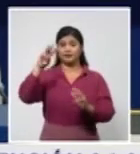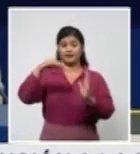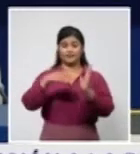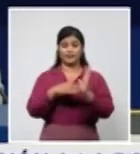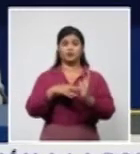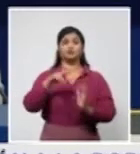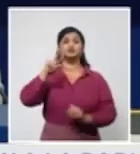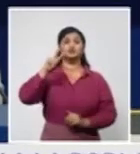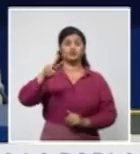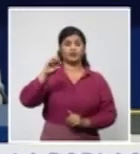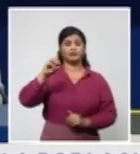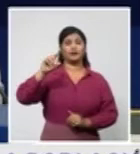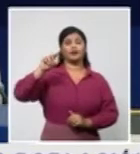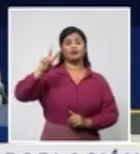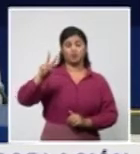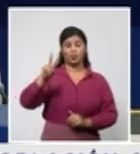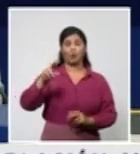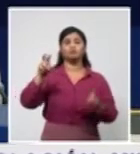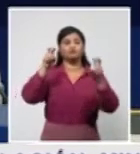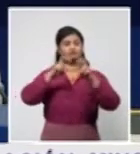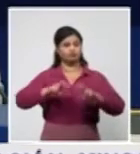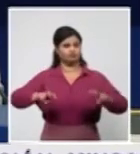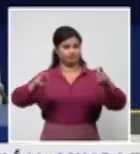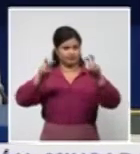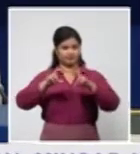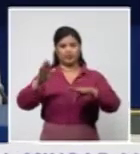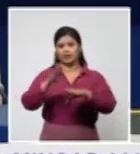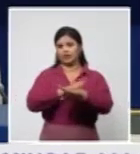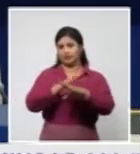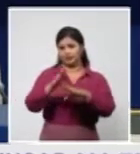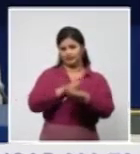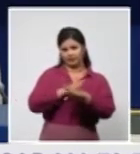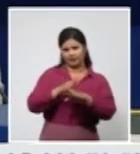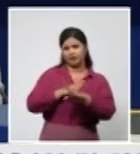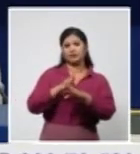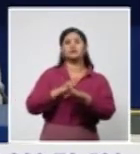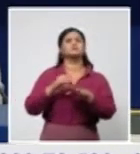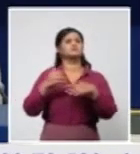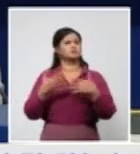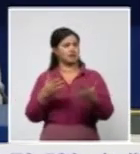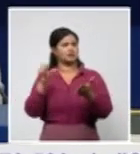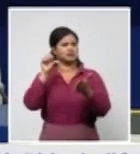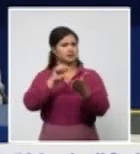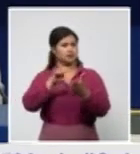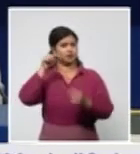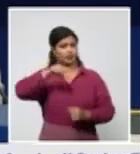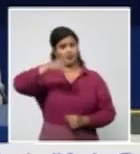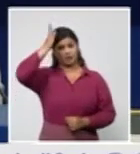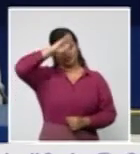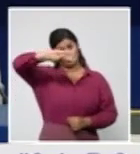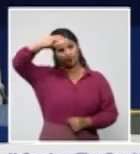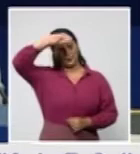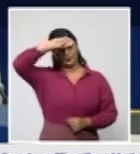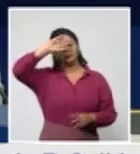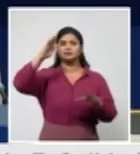3,212 to be exact, were processed in our various molecular biology laboratories.